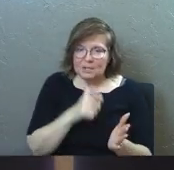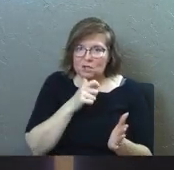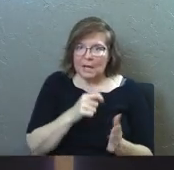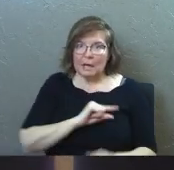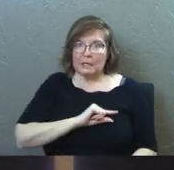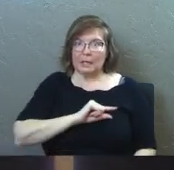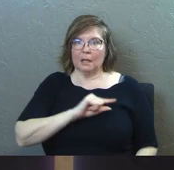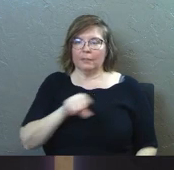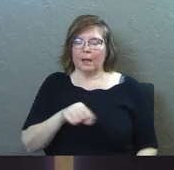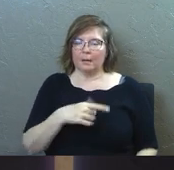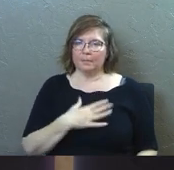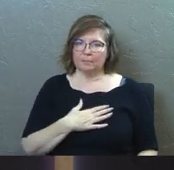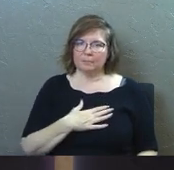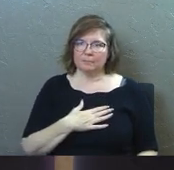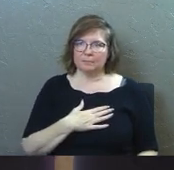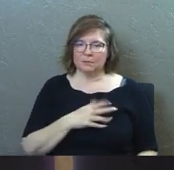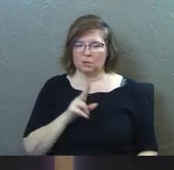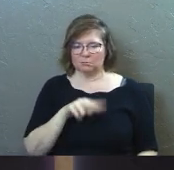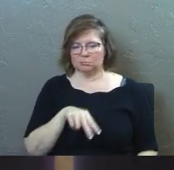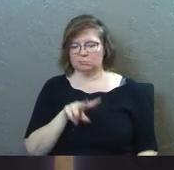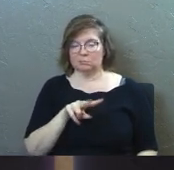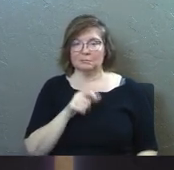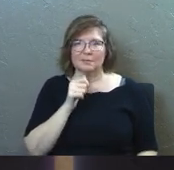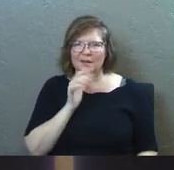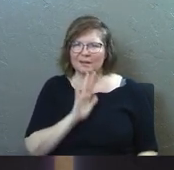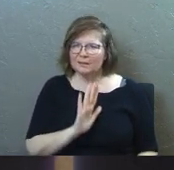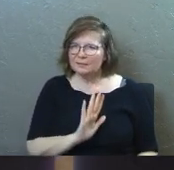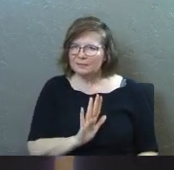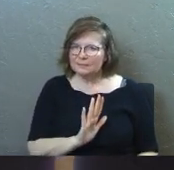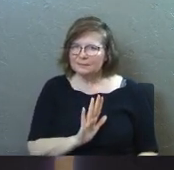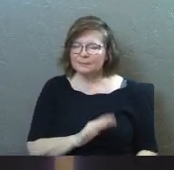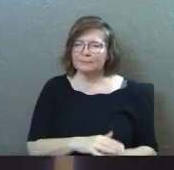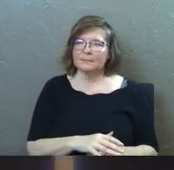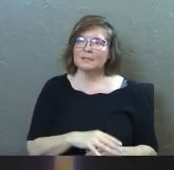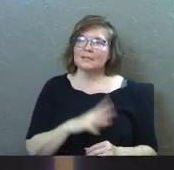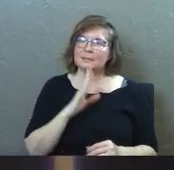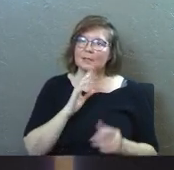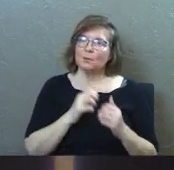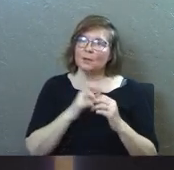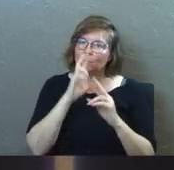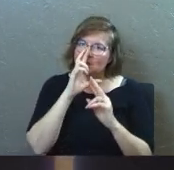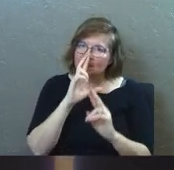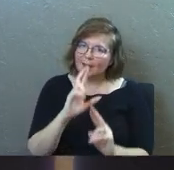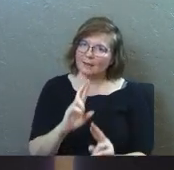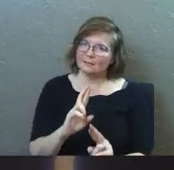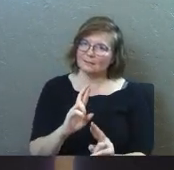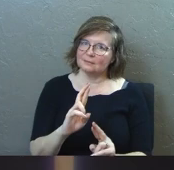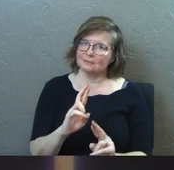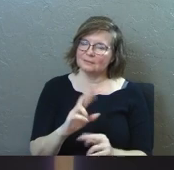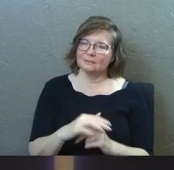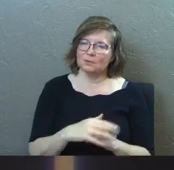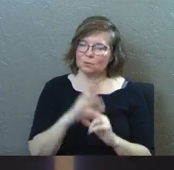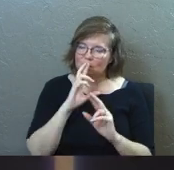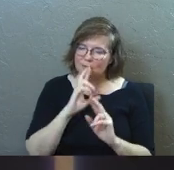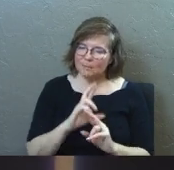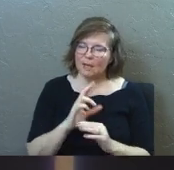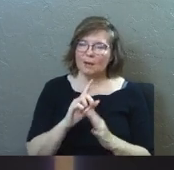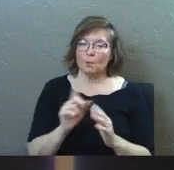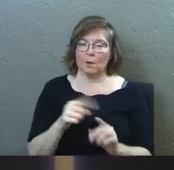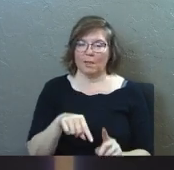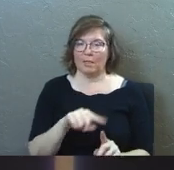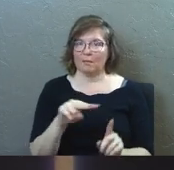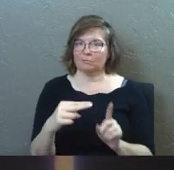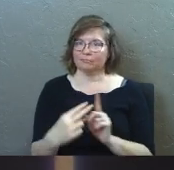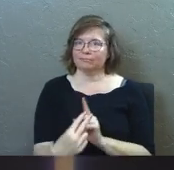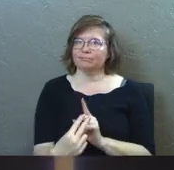you're not guilting them. You're not looking down on them. Speak to them with respect. Respect where